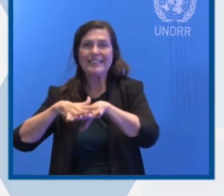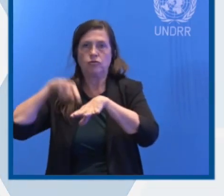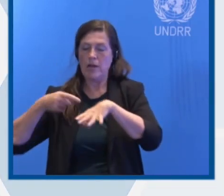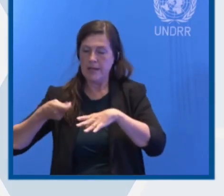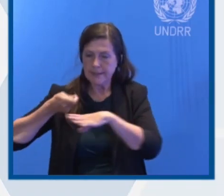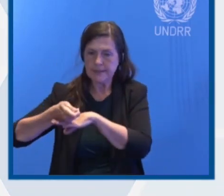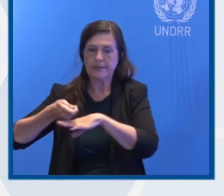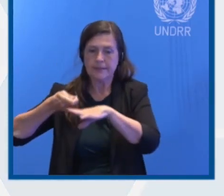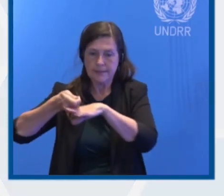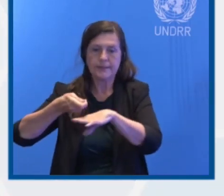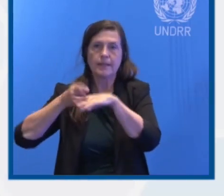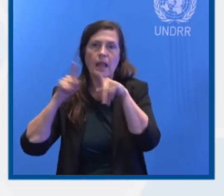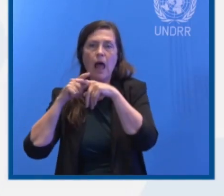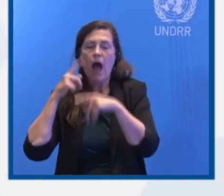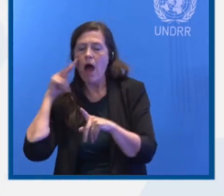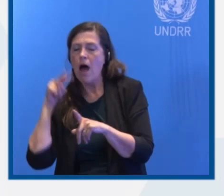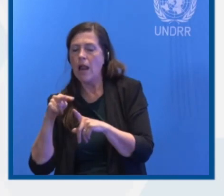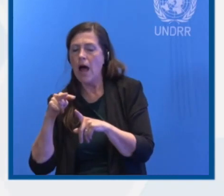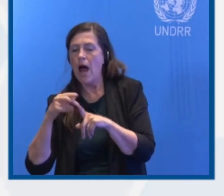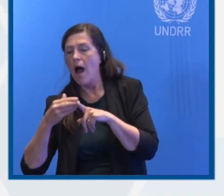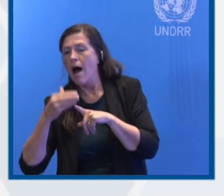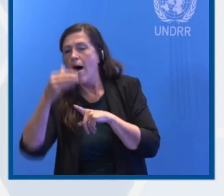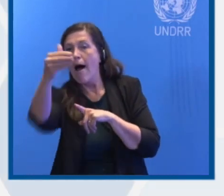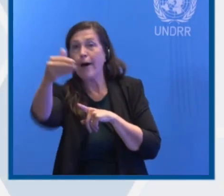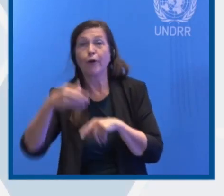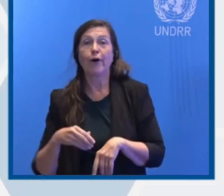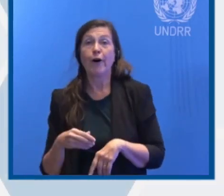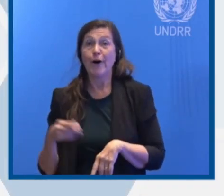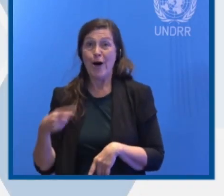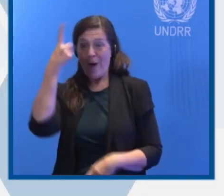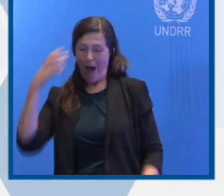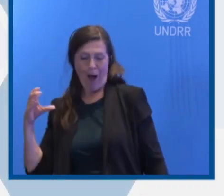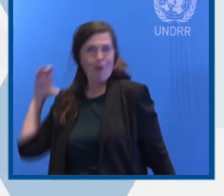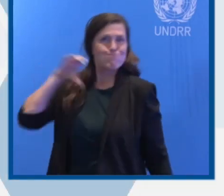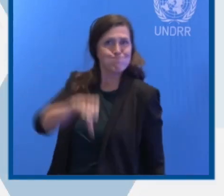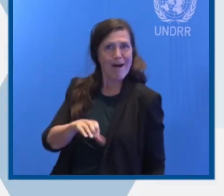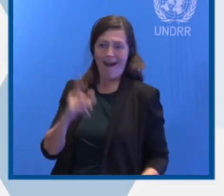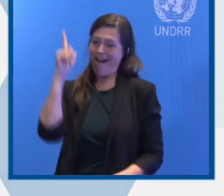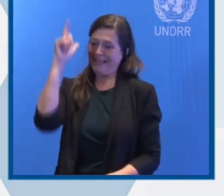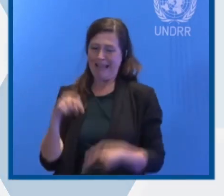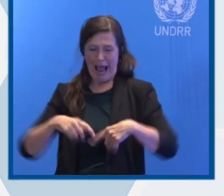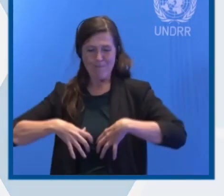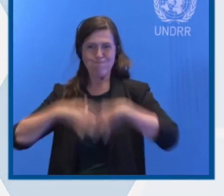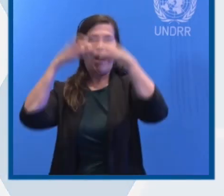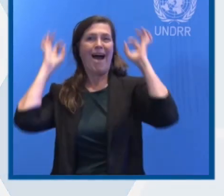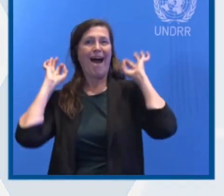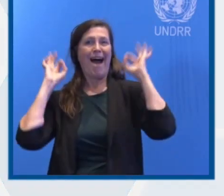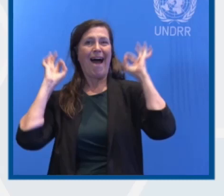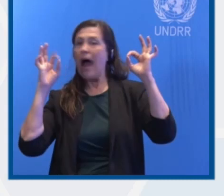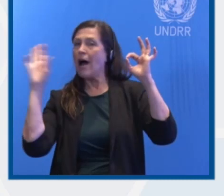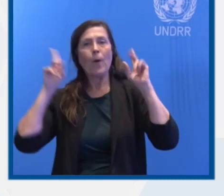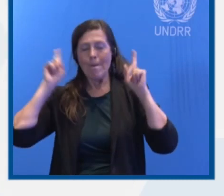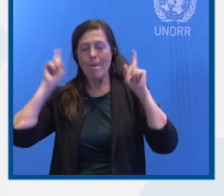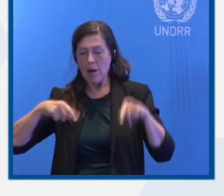be sustainable and not just the initial phases of it. So I'll just stop at this point. Thank you very much. That's a very good point.